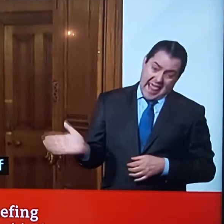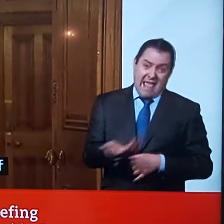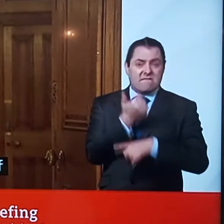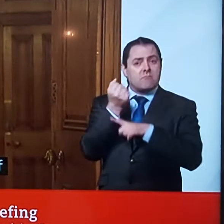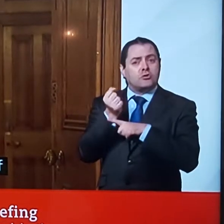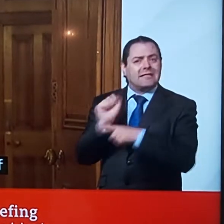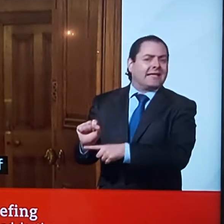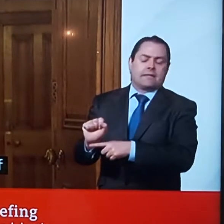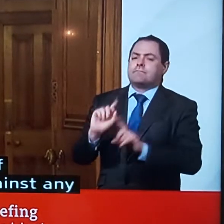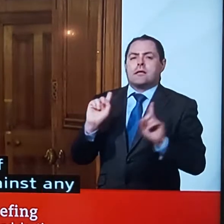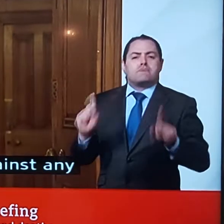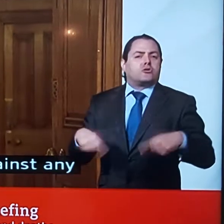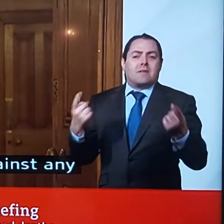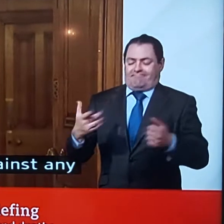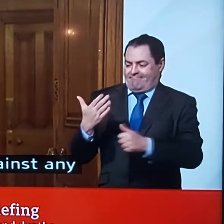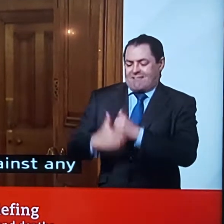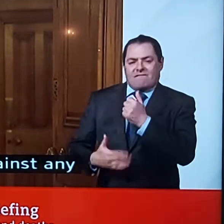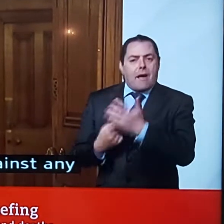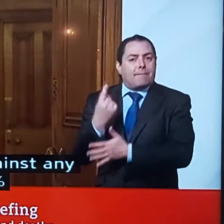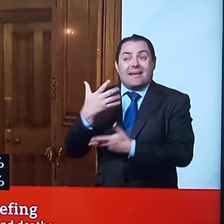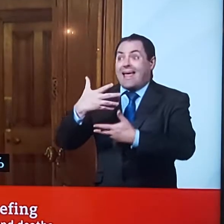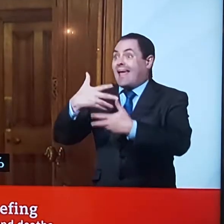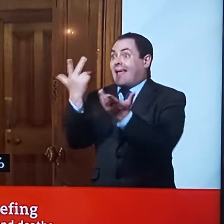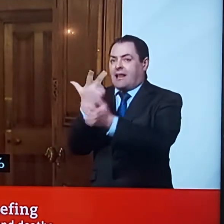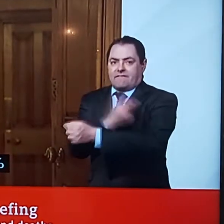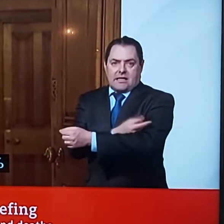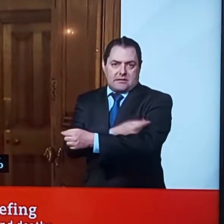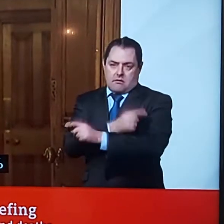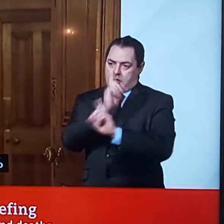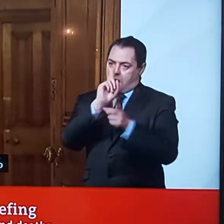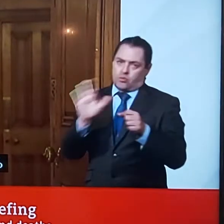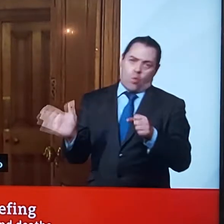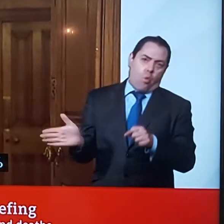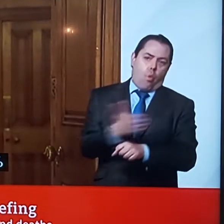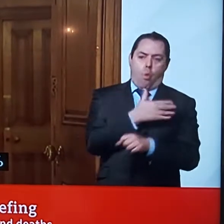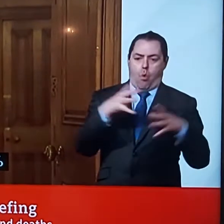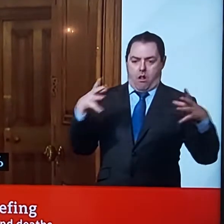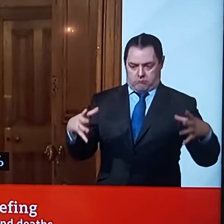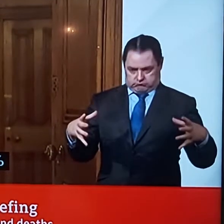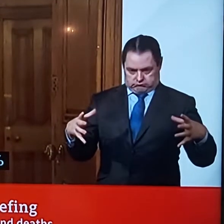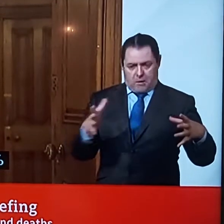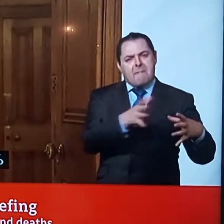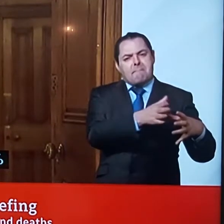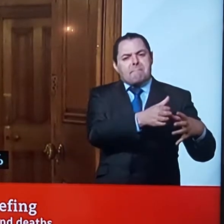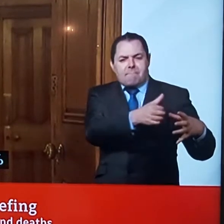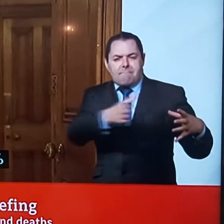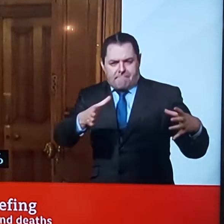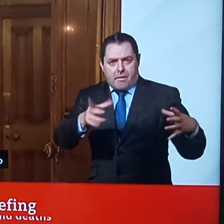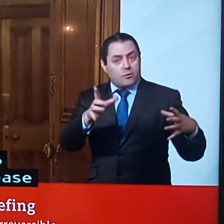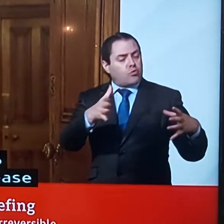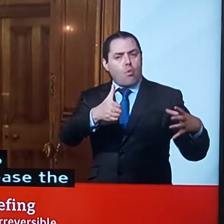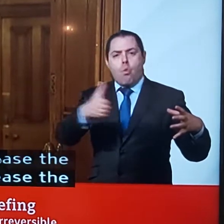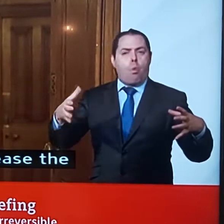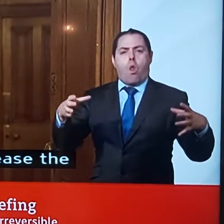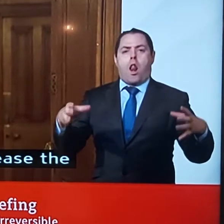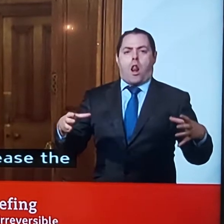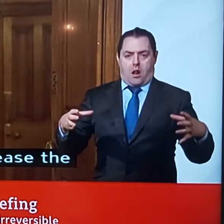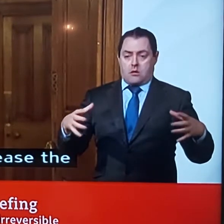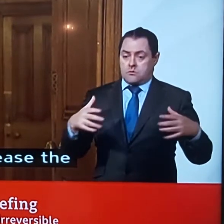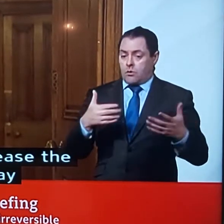So whenever we ease the lockdown, whether it's today or in 6 or 9 months, we've got to be realistic and